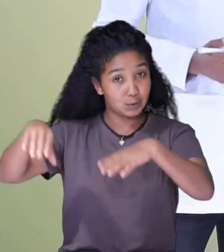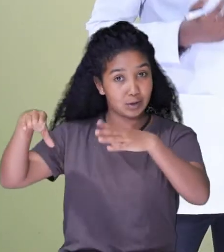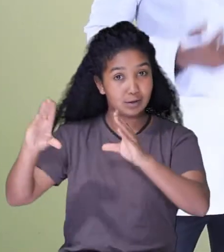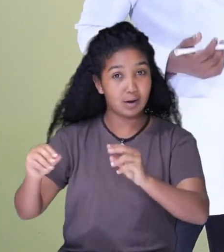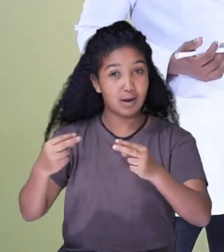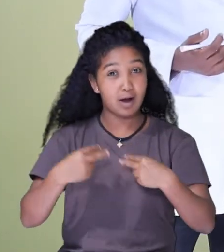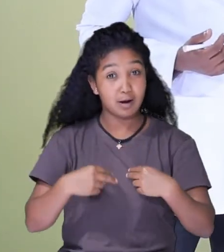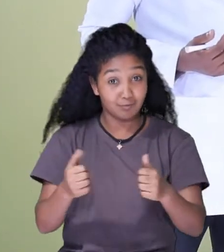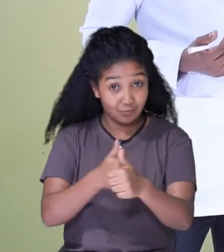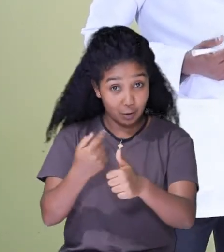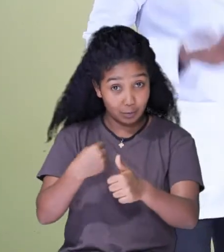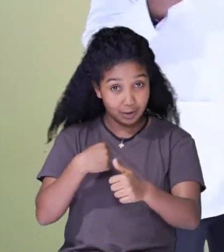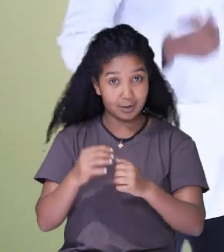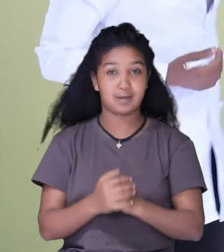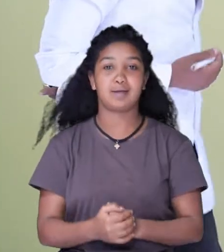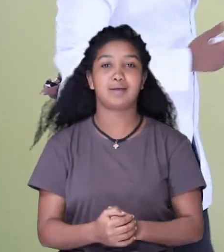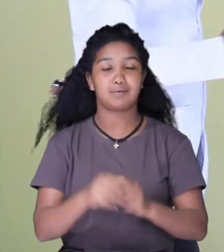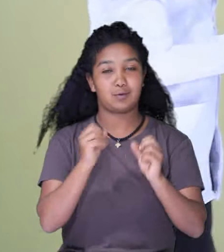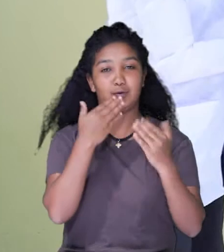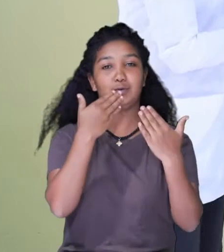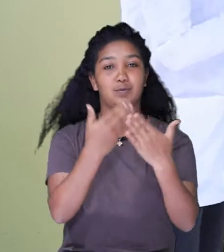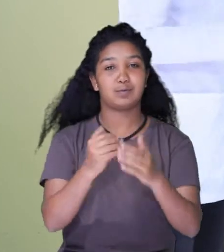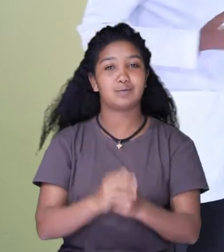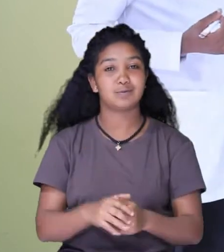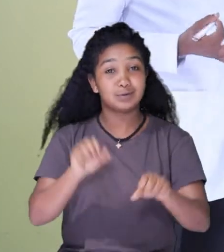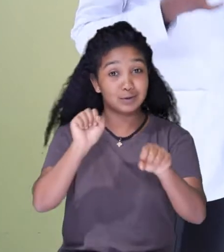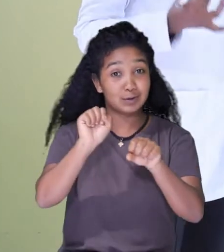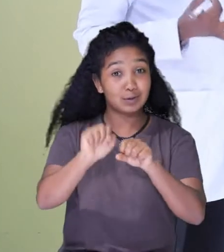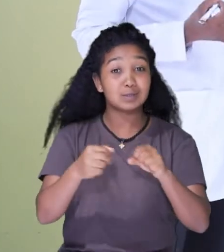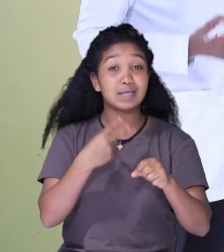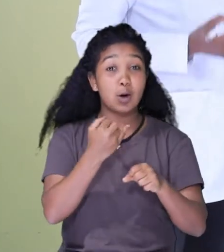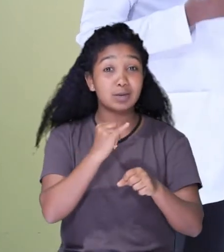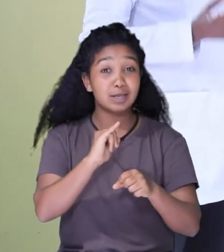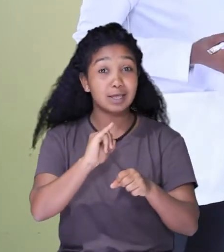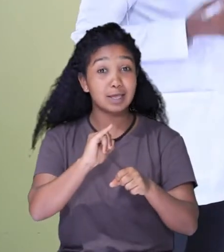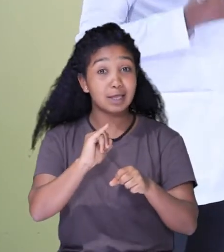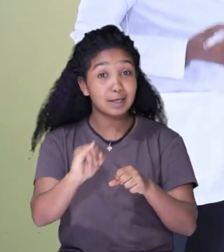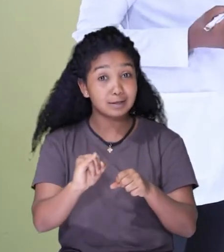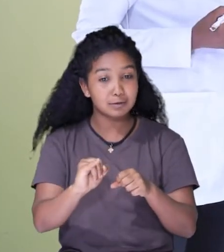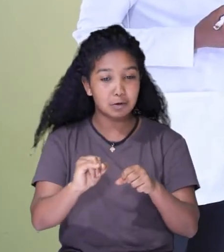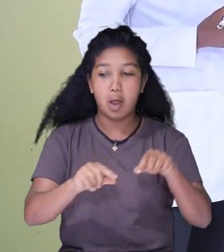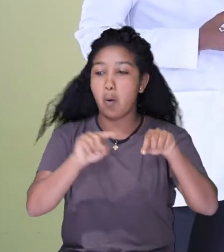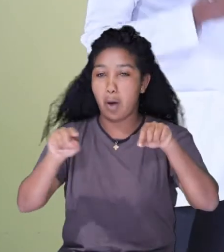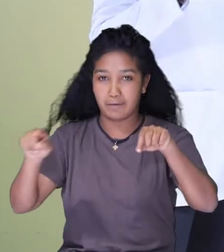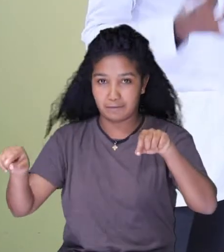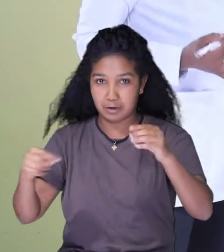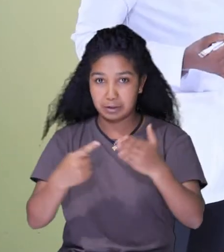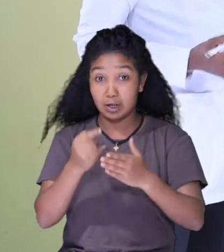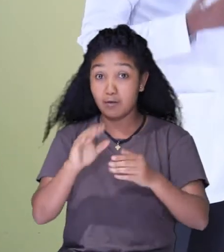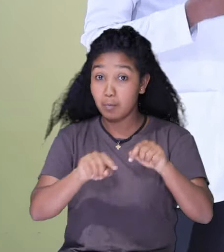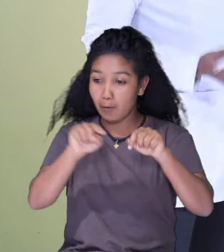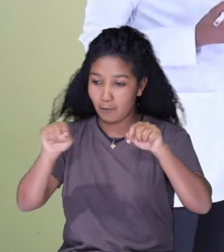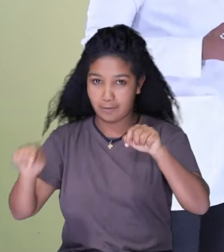Students, are you following me? Good. So sound is a form of wave. It is a form